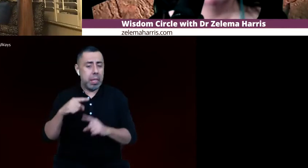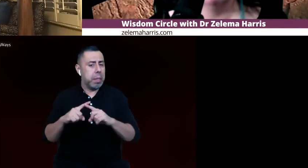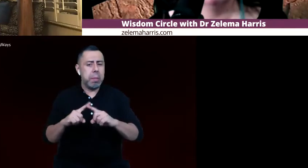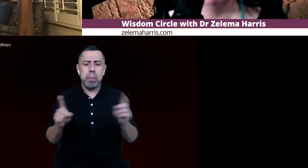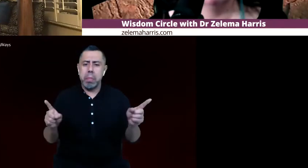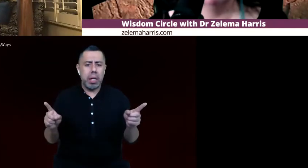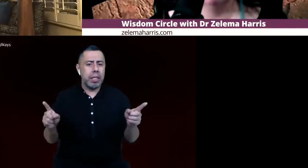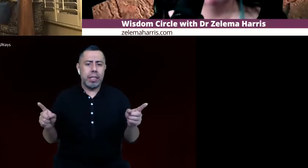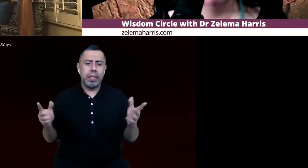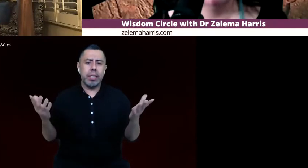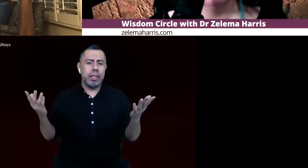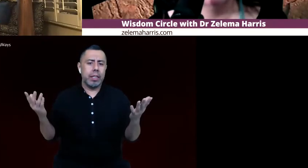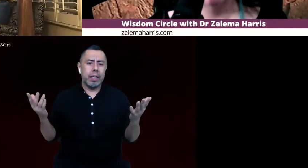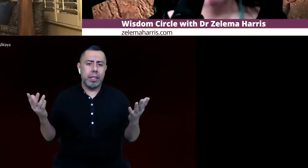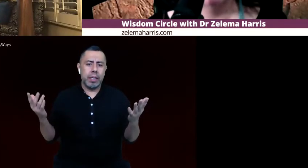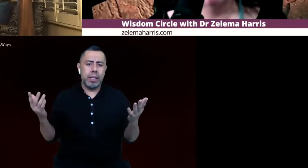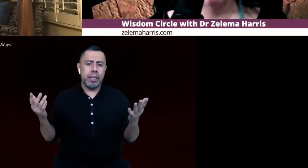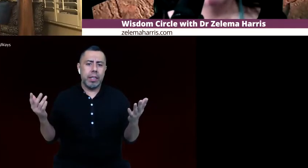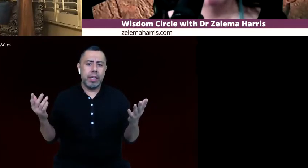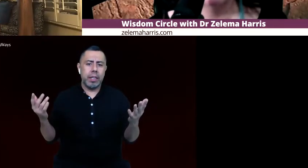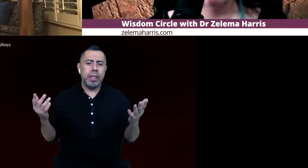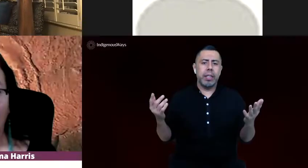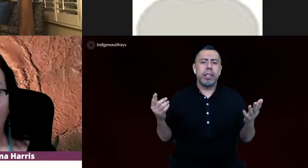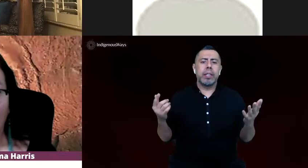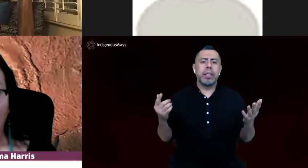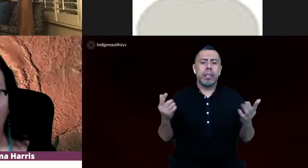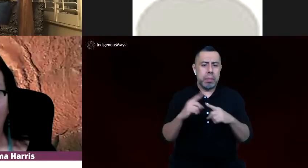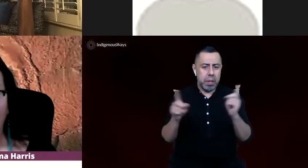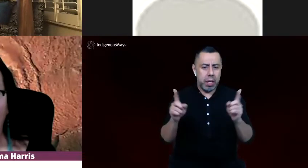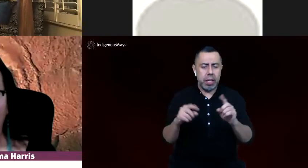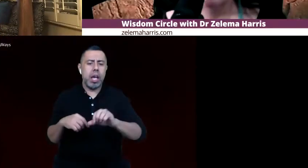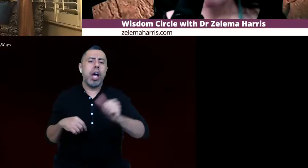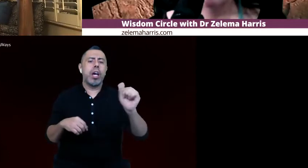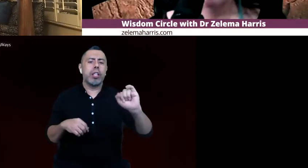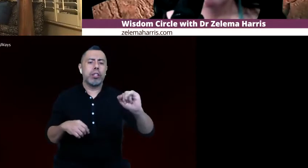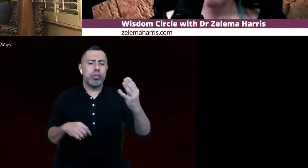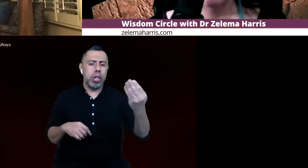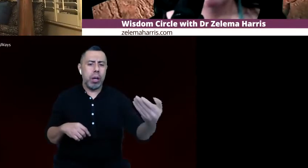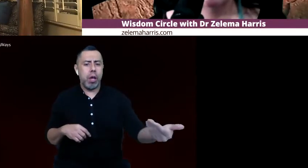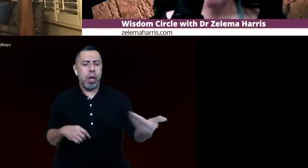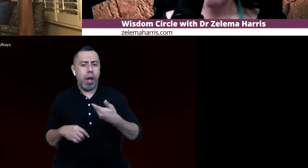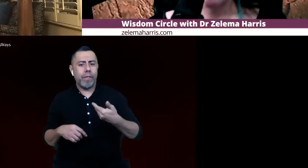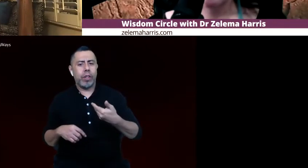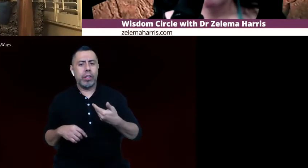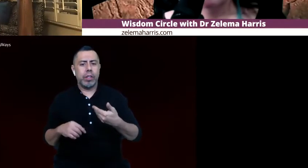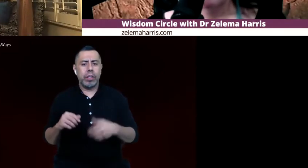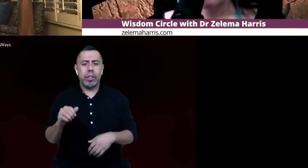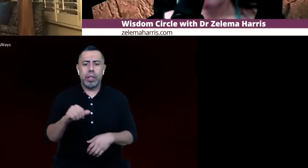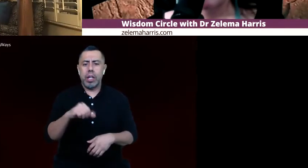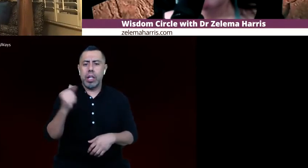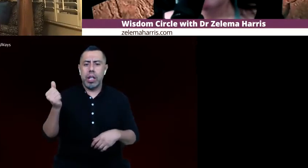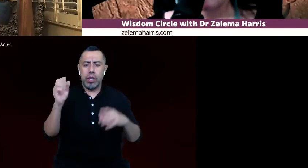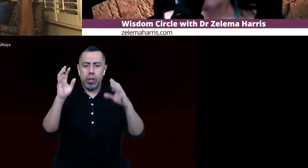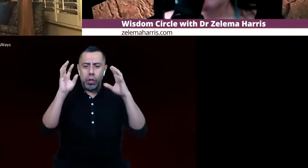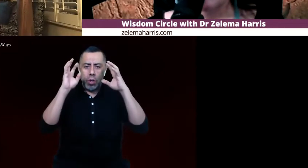I was offered another job, another presidency